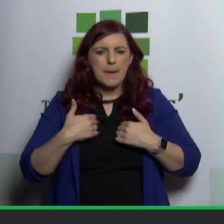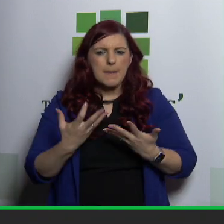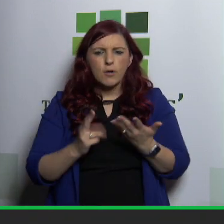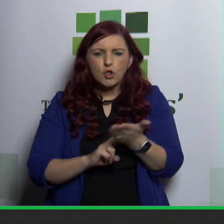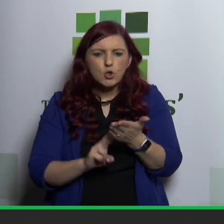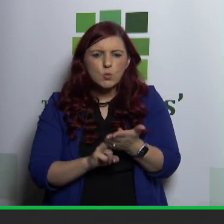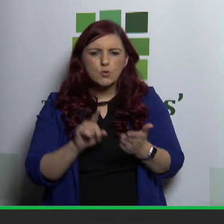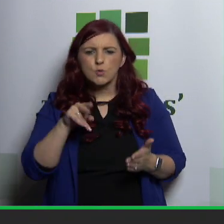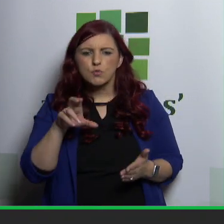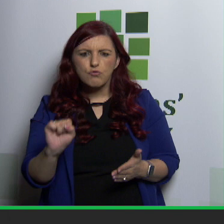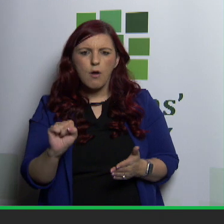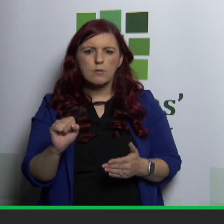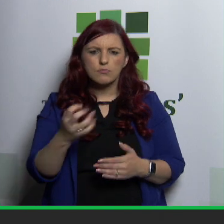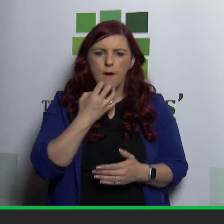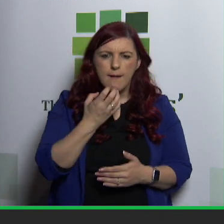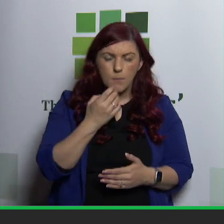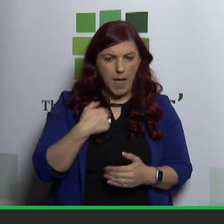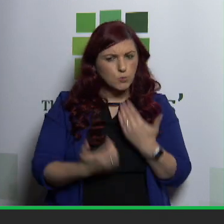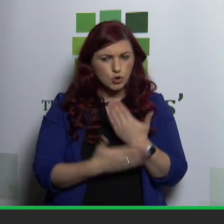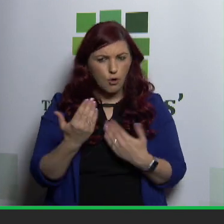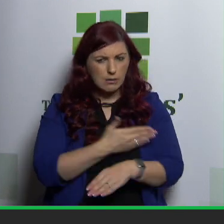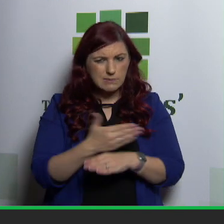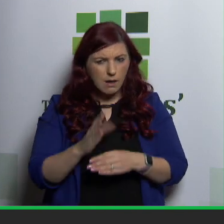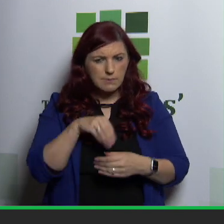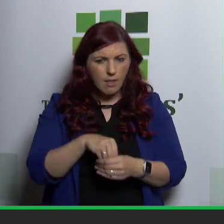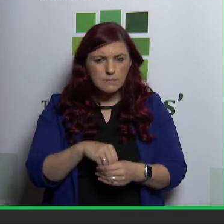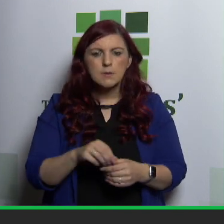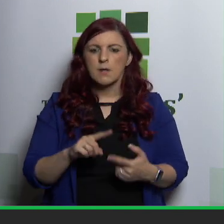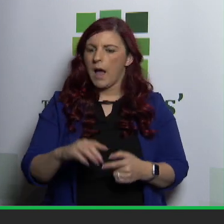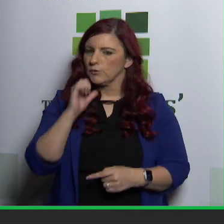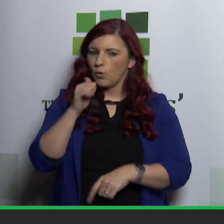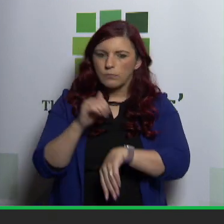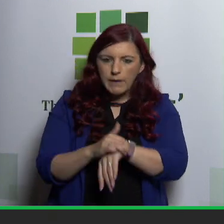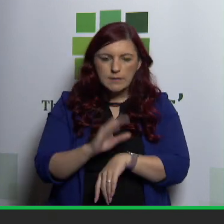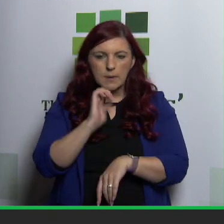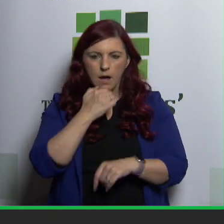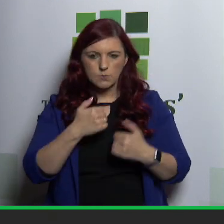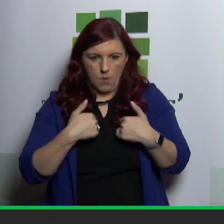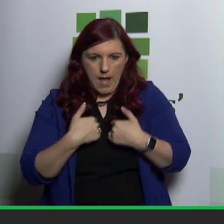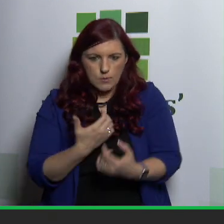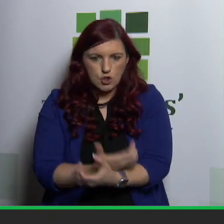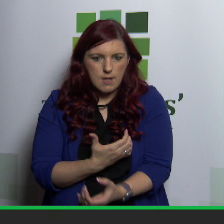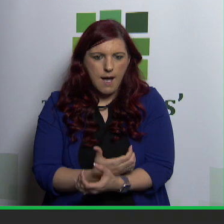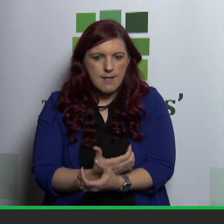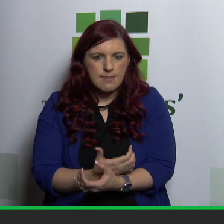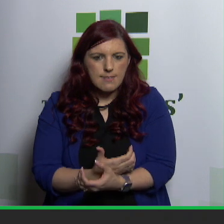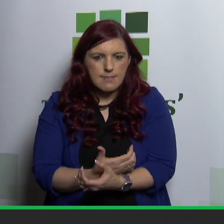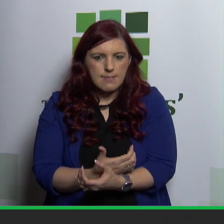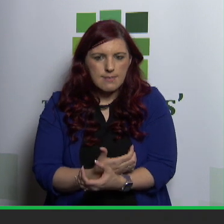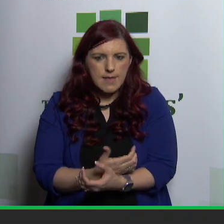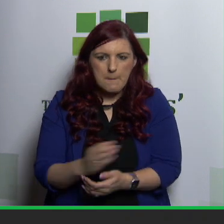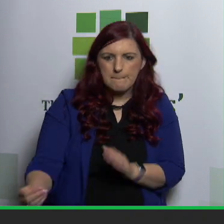drugs, criminality from a very, very young age. Because I know friends, because when I was a kid, they put me in